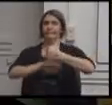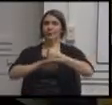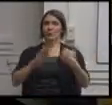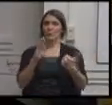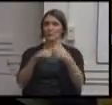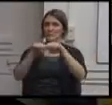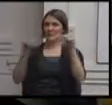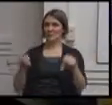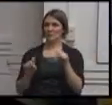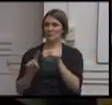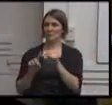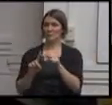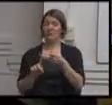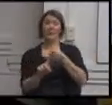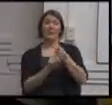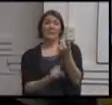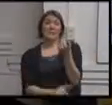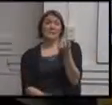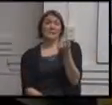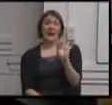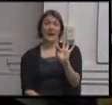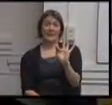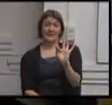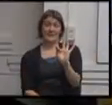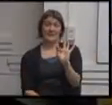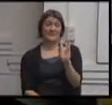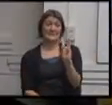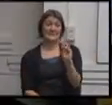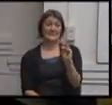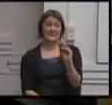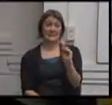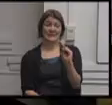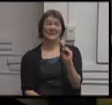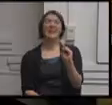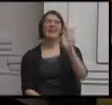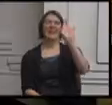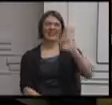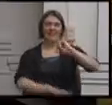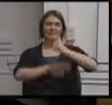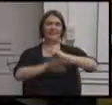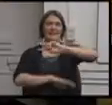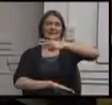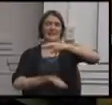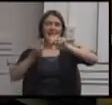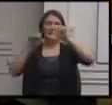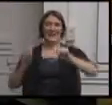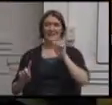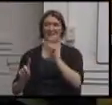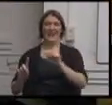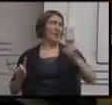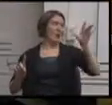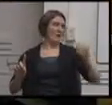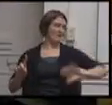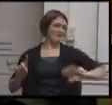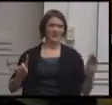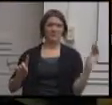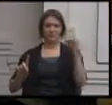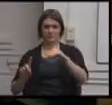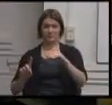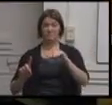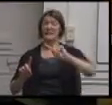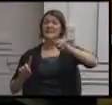In 1960, the original, or the present Station 2 was built. It was built as a